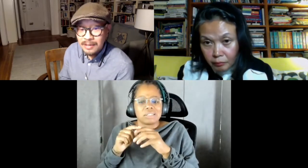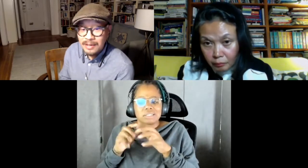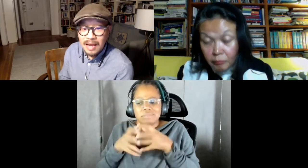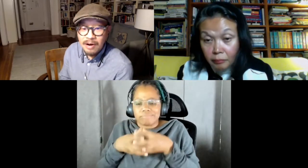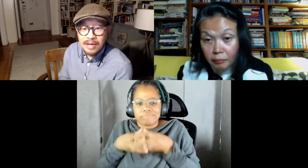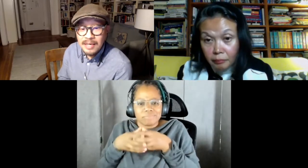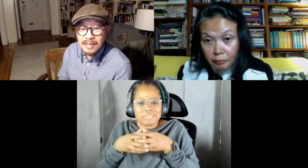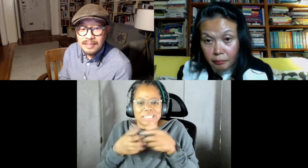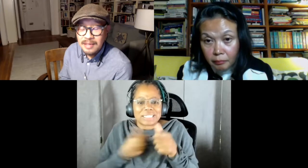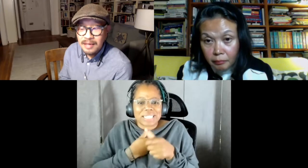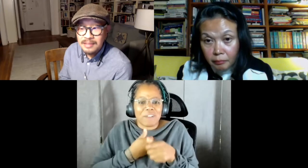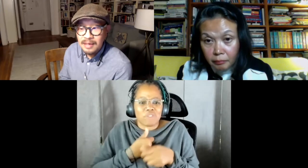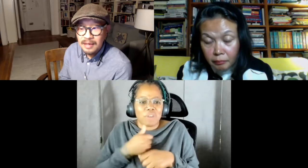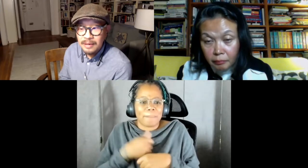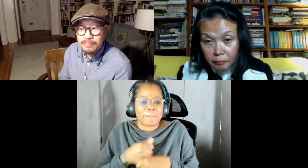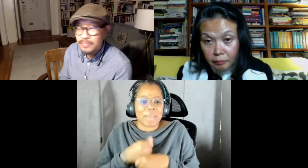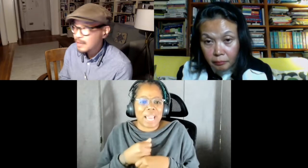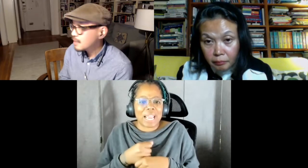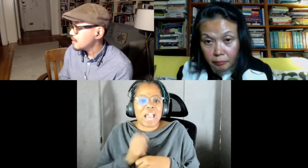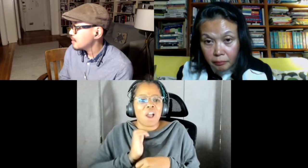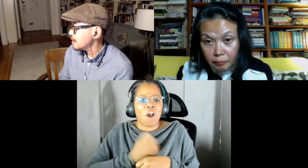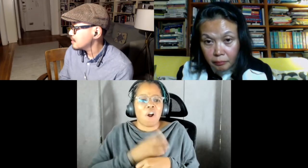self-made. Our identity is not